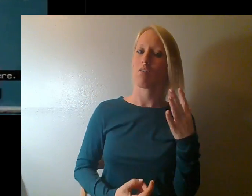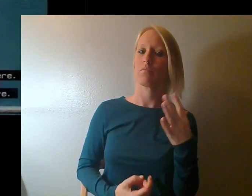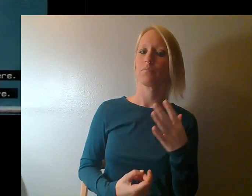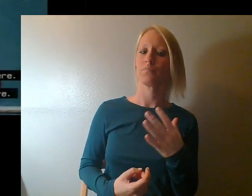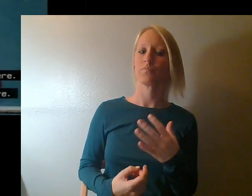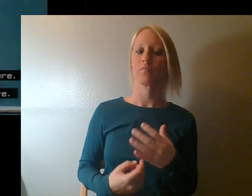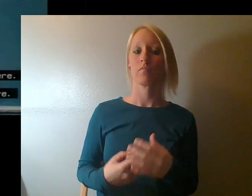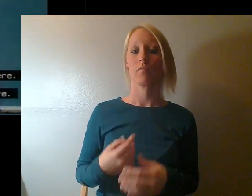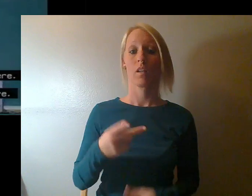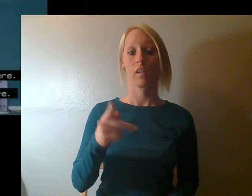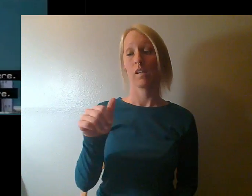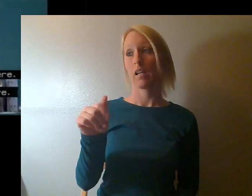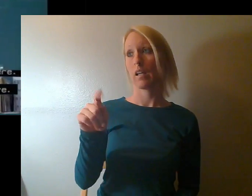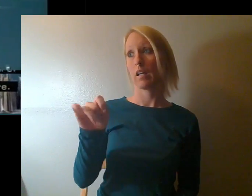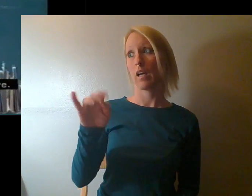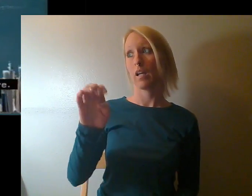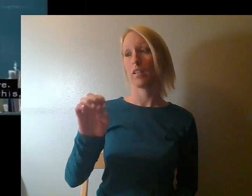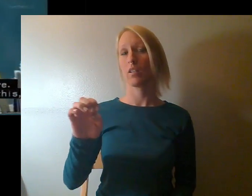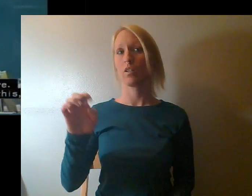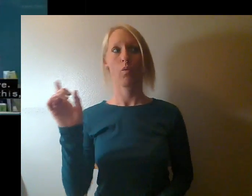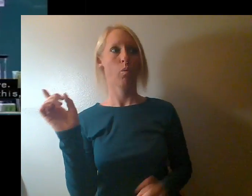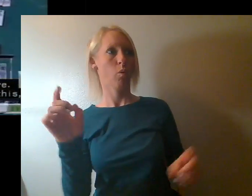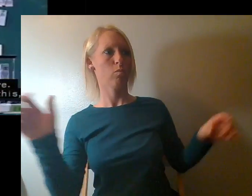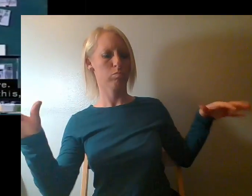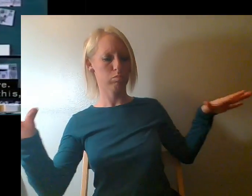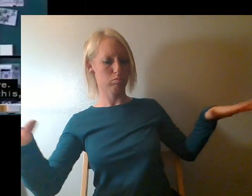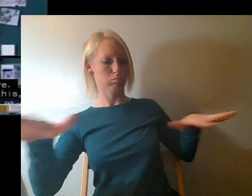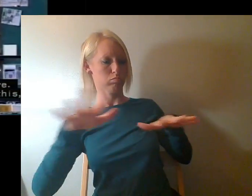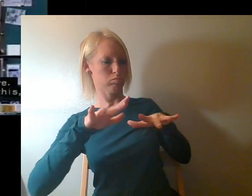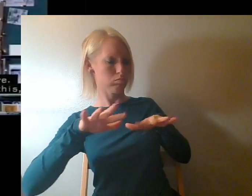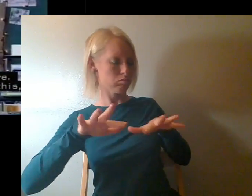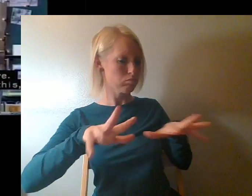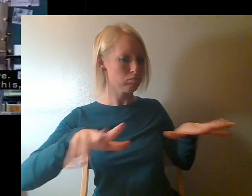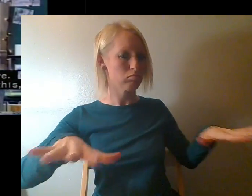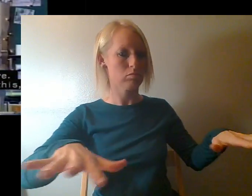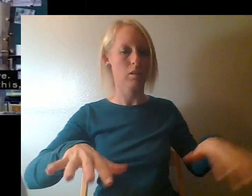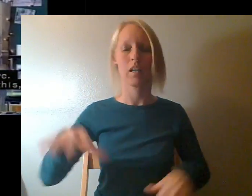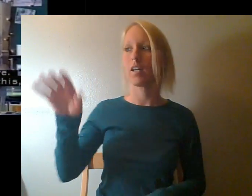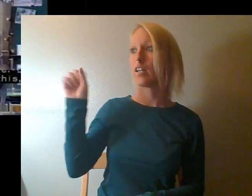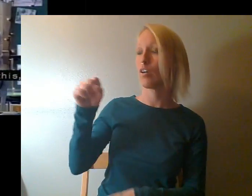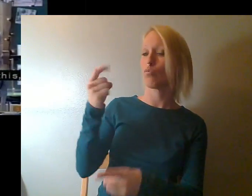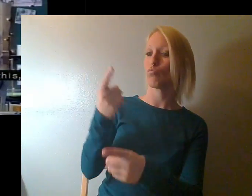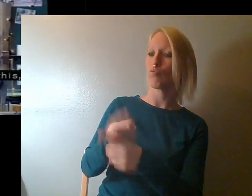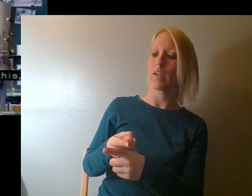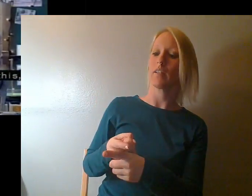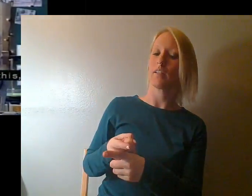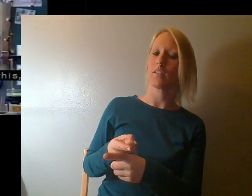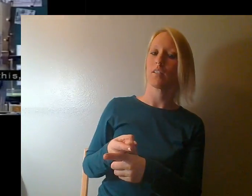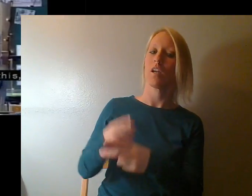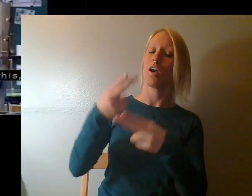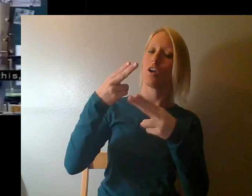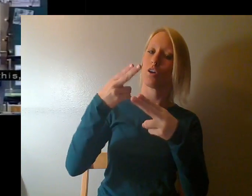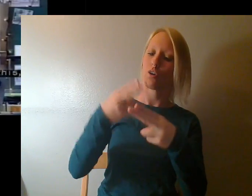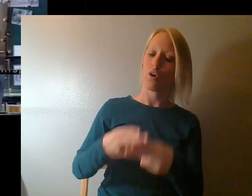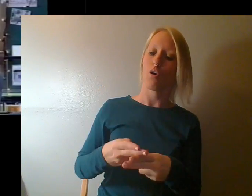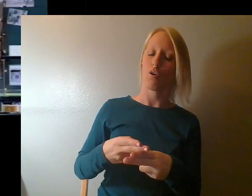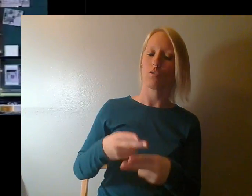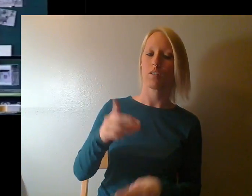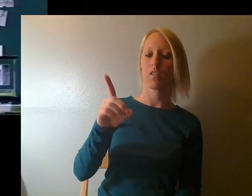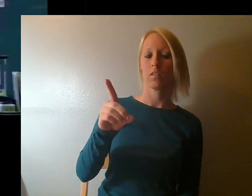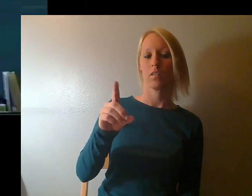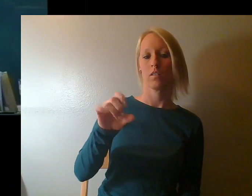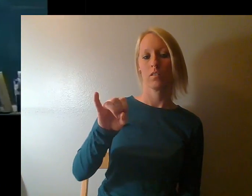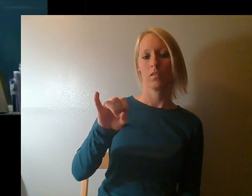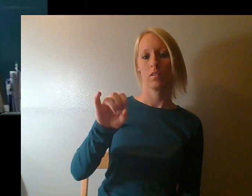happening here. All right? What's happening is this. This, ladies and gentlemen, is diffusion. All right? This is what's